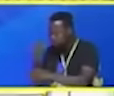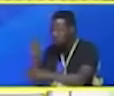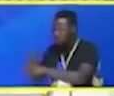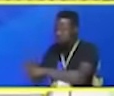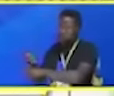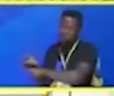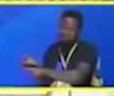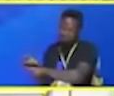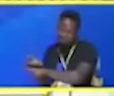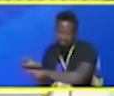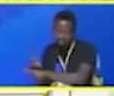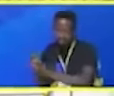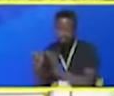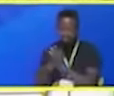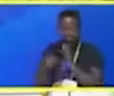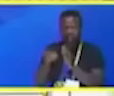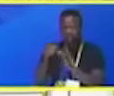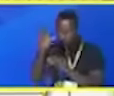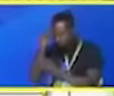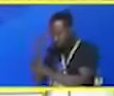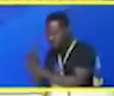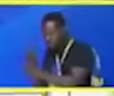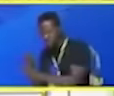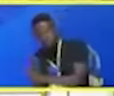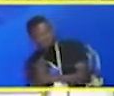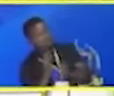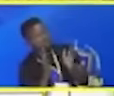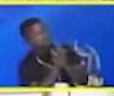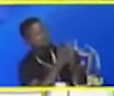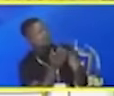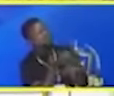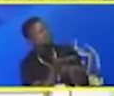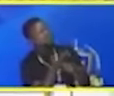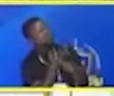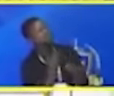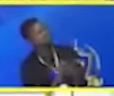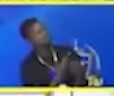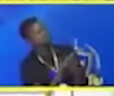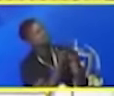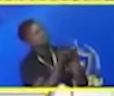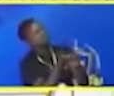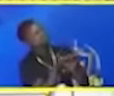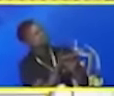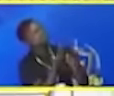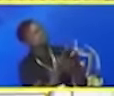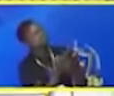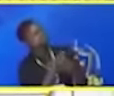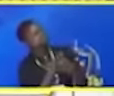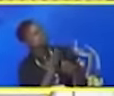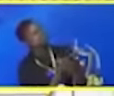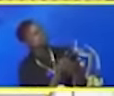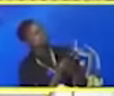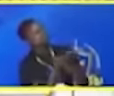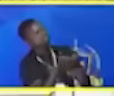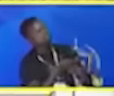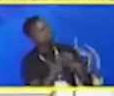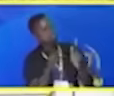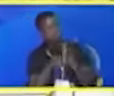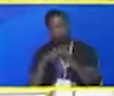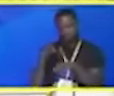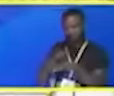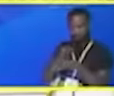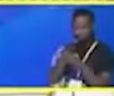the Bible says that the man began to ask alms of them. And then Peter looked at the